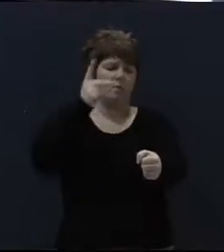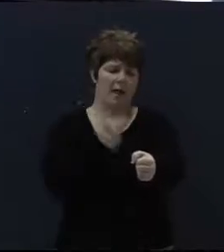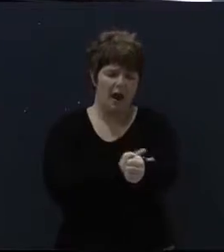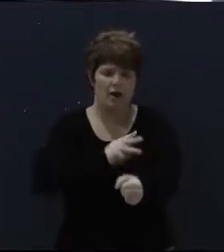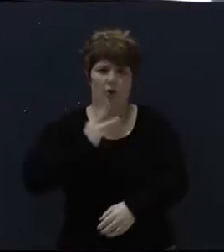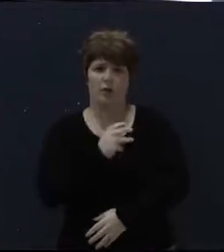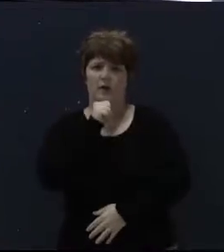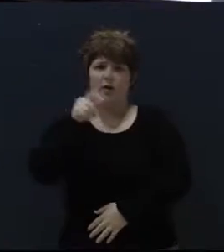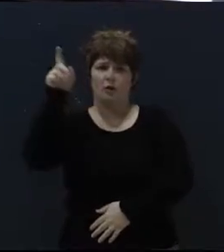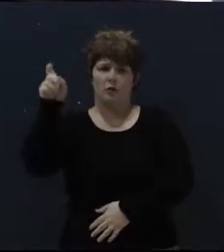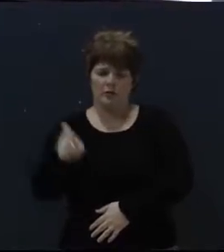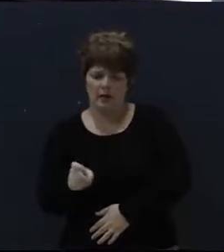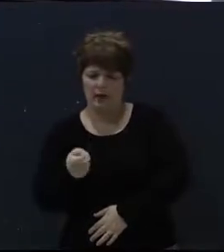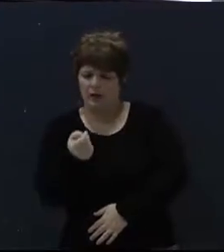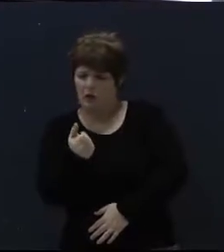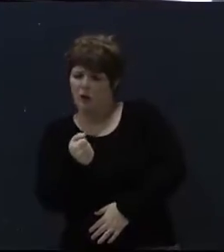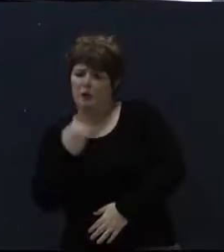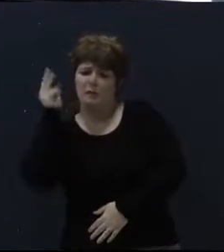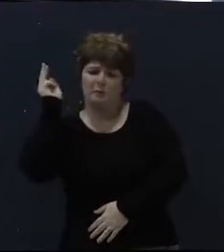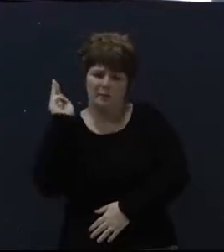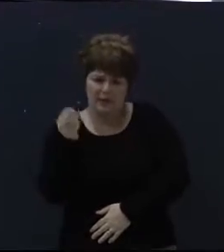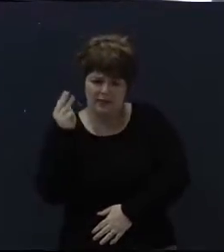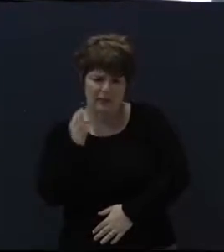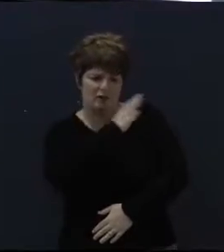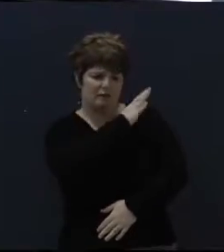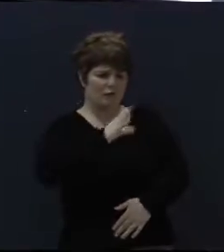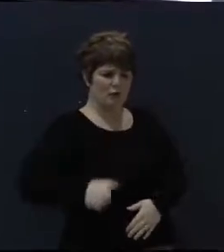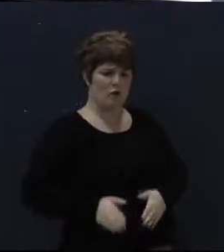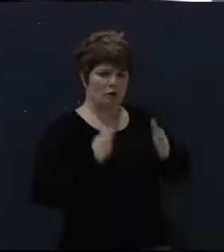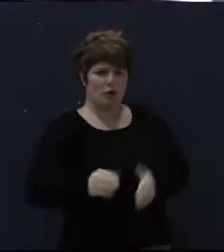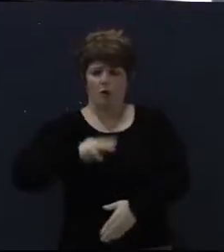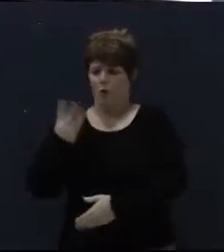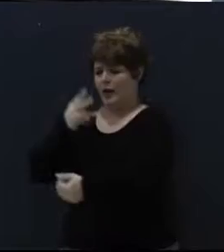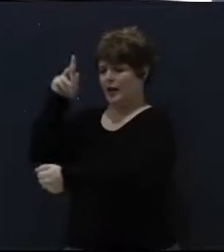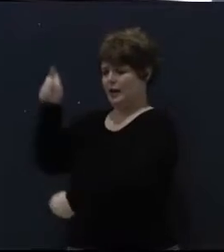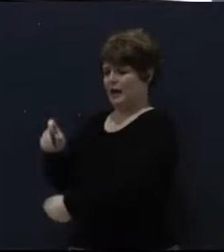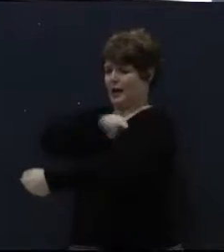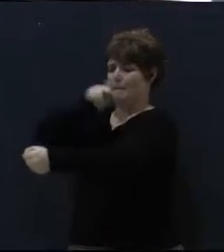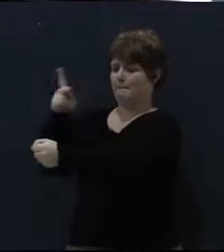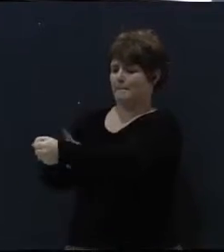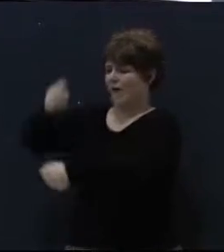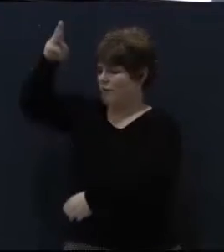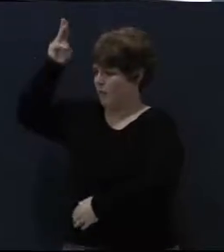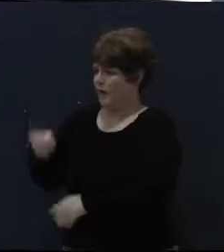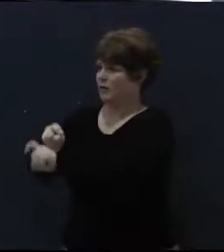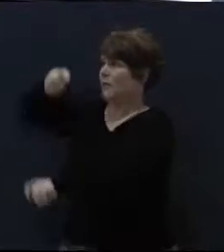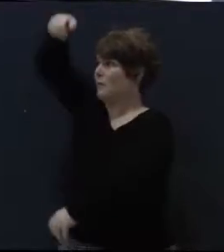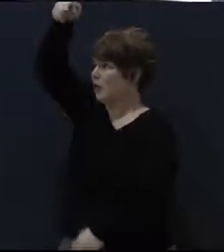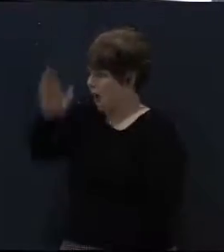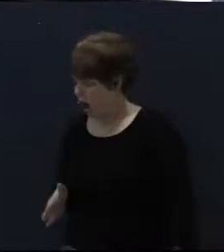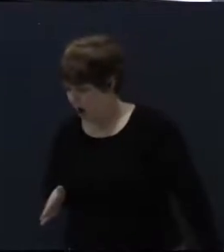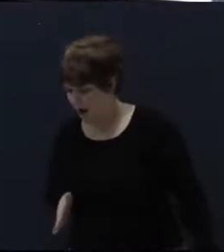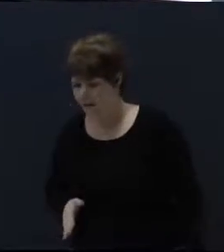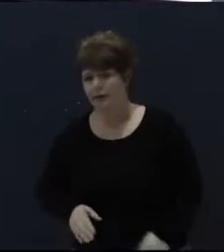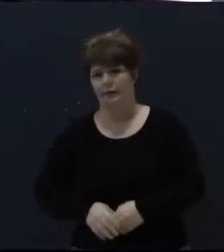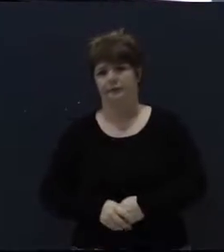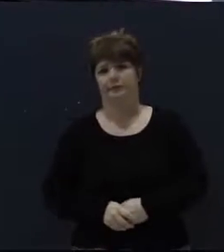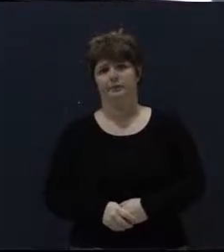little sermonettes to Christian acts. We need a powerful message from God.